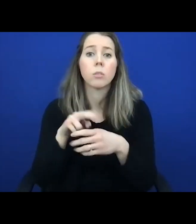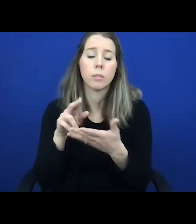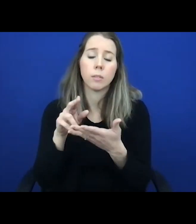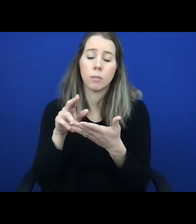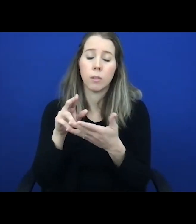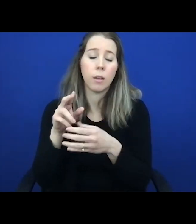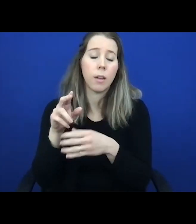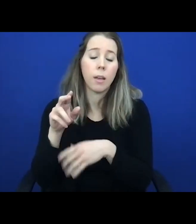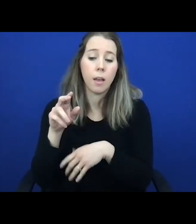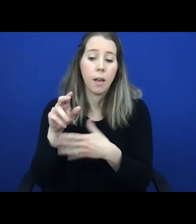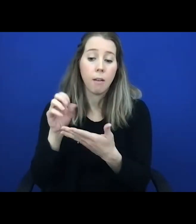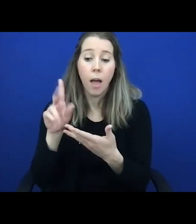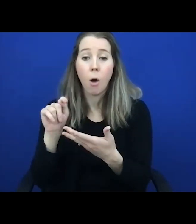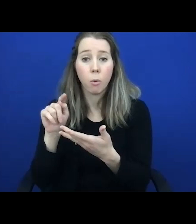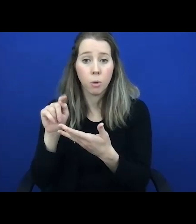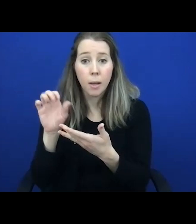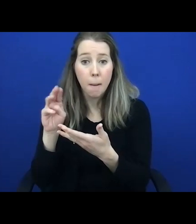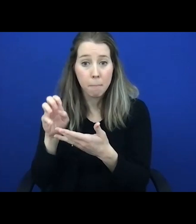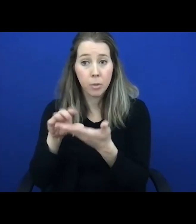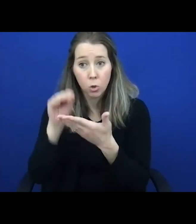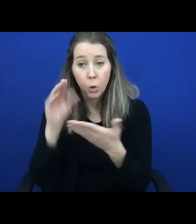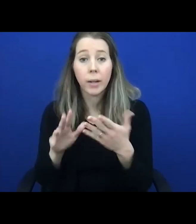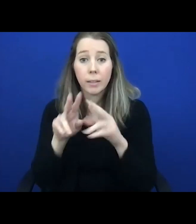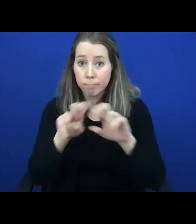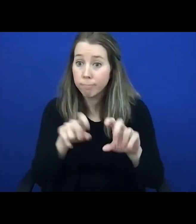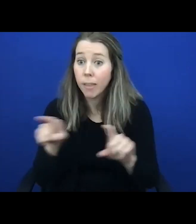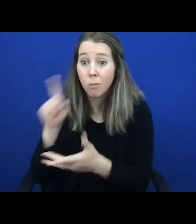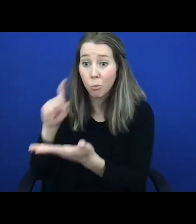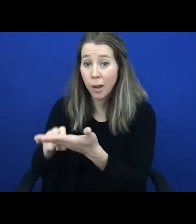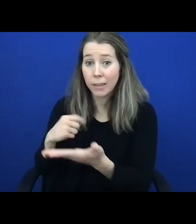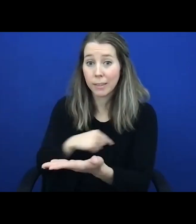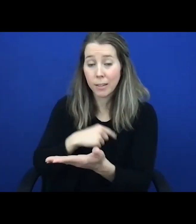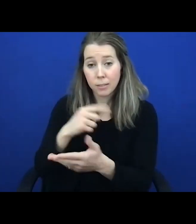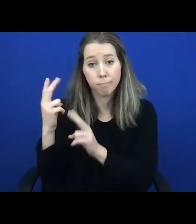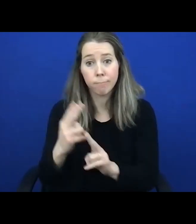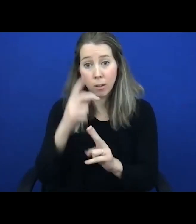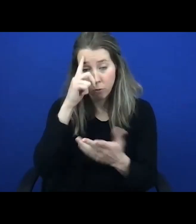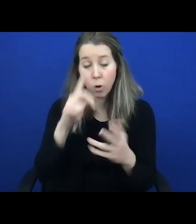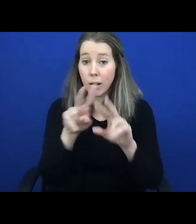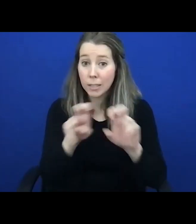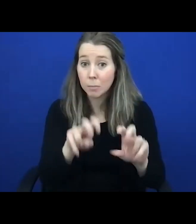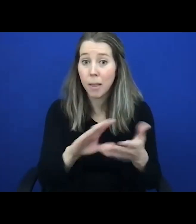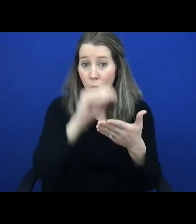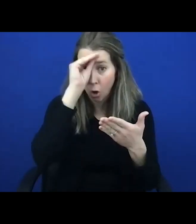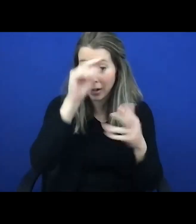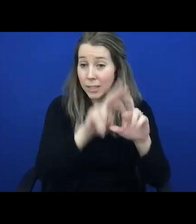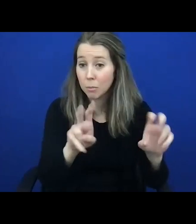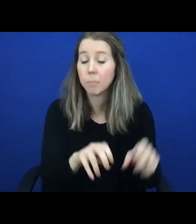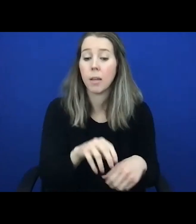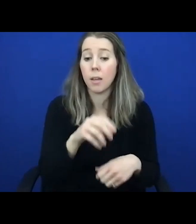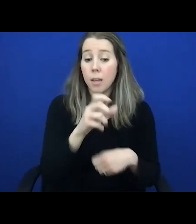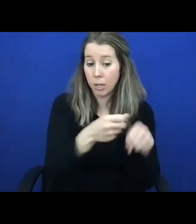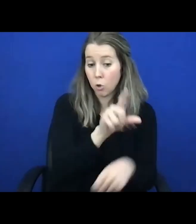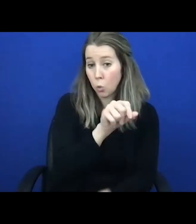Assessment, has recognized us for excellence in assessment, both in 2016 and in